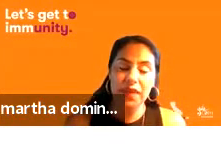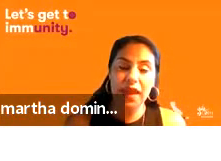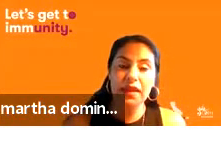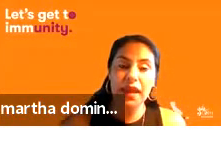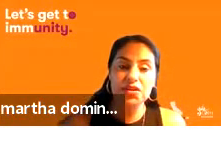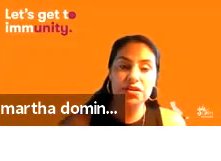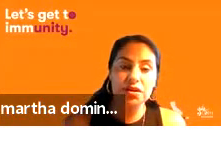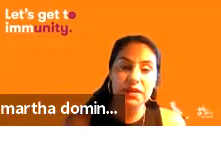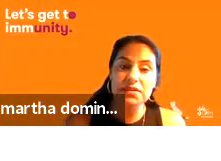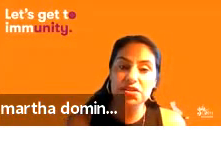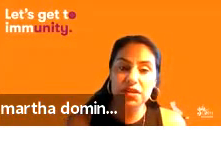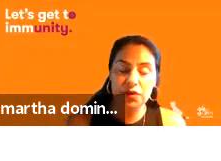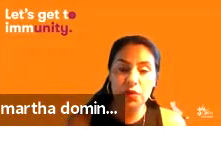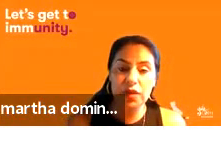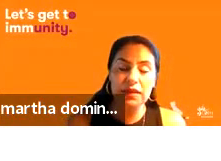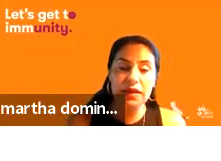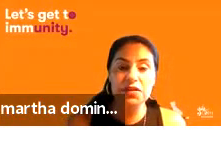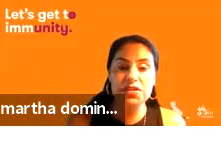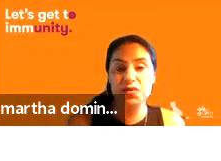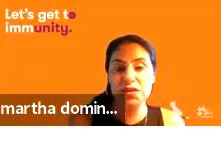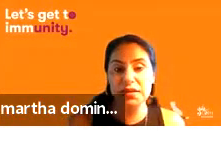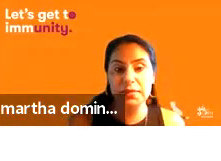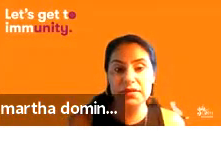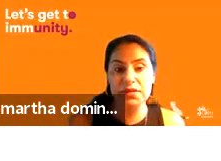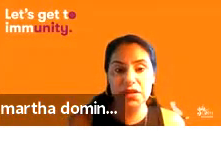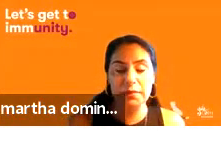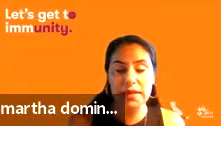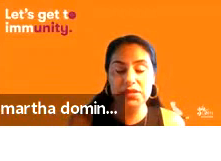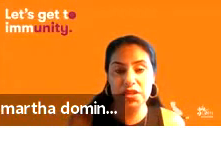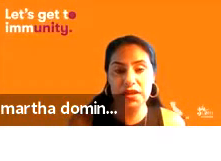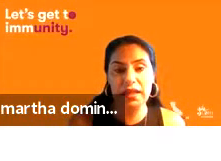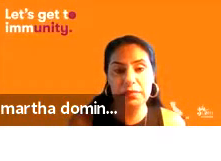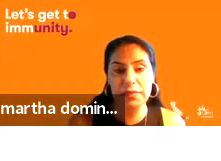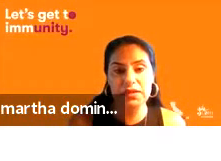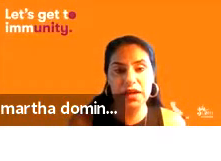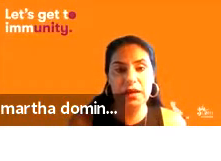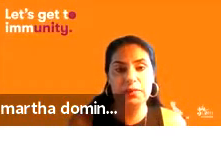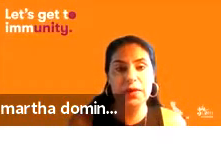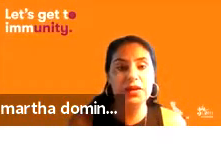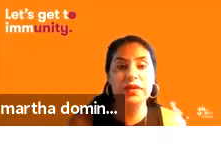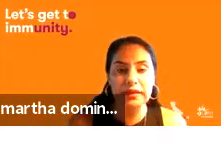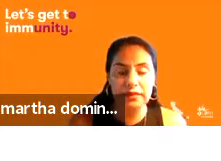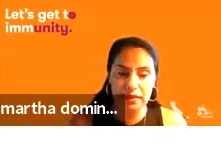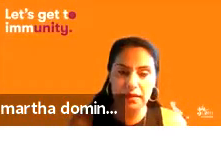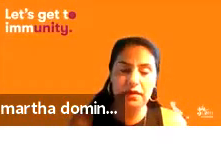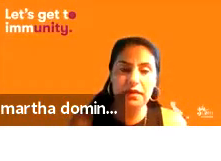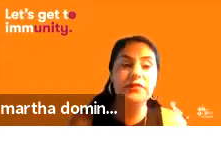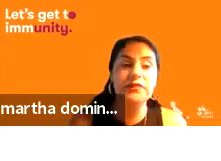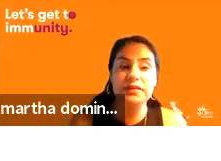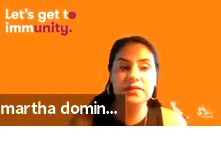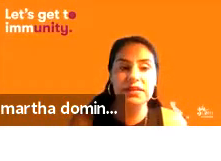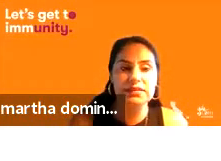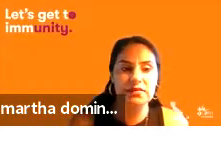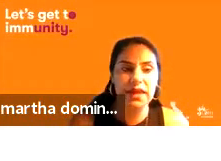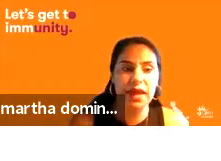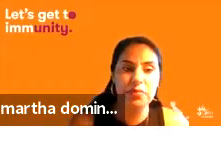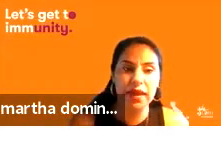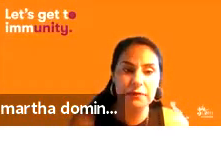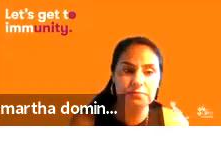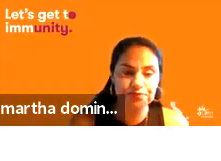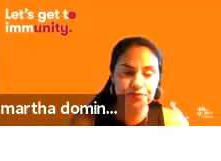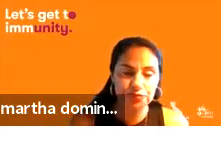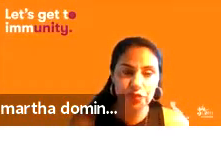really engage on our messaging and really leverage that trusted messaging element, hindering the effectiveness of